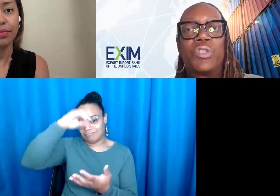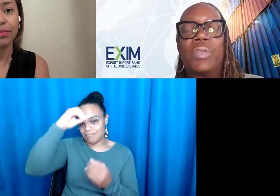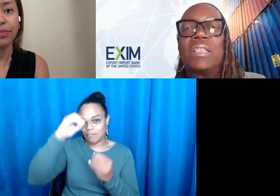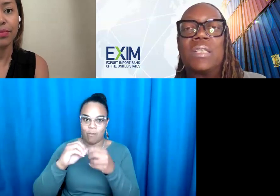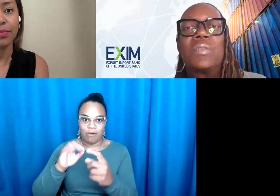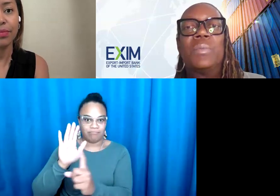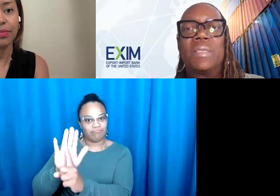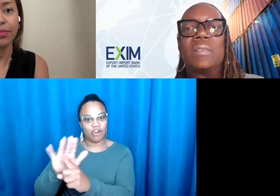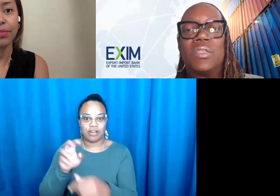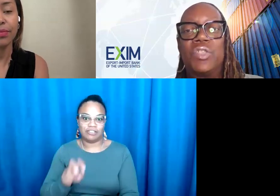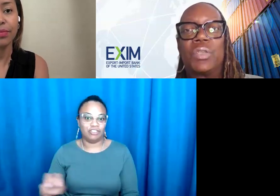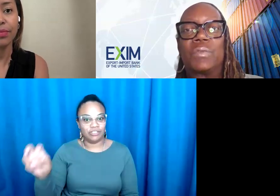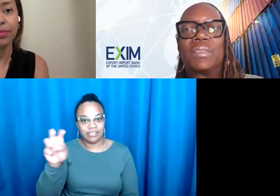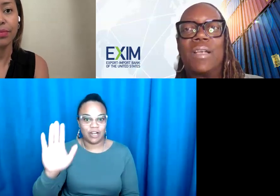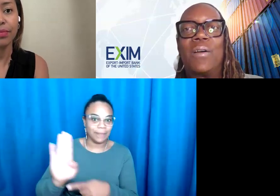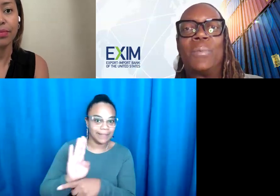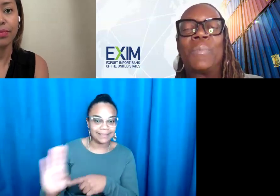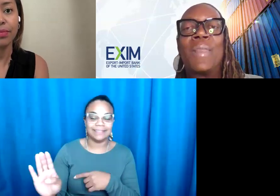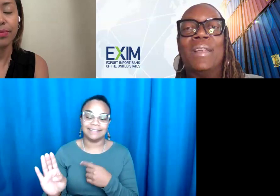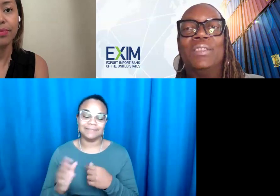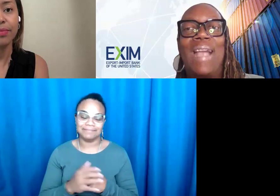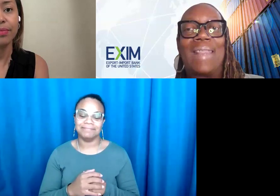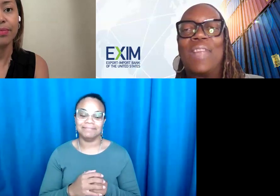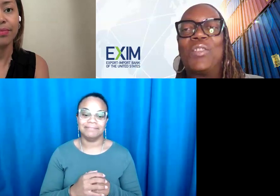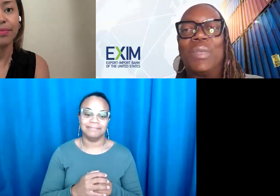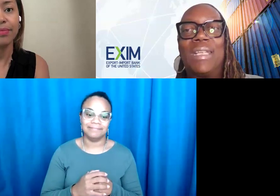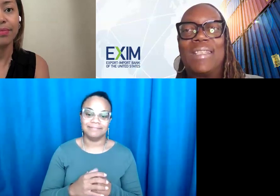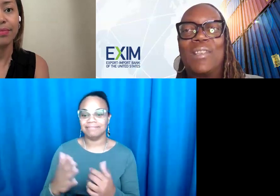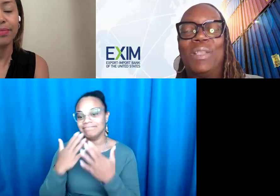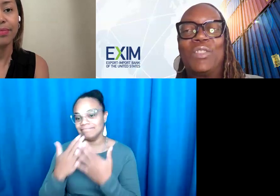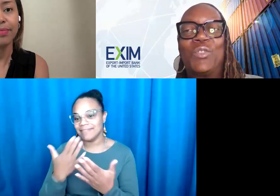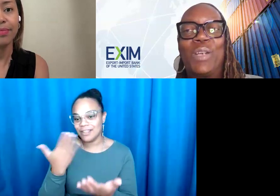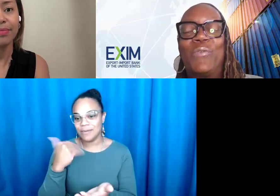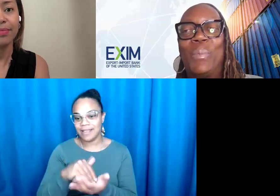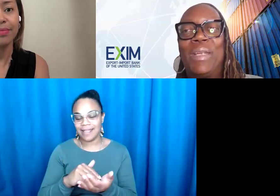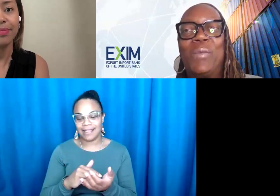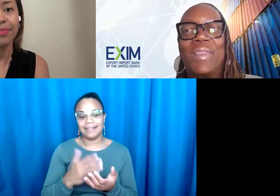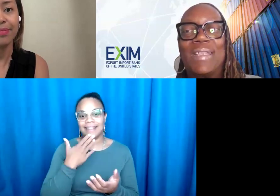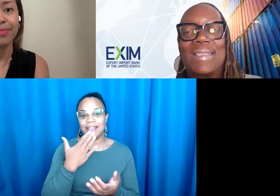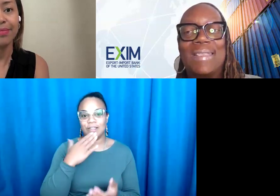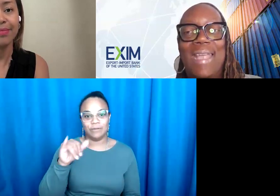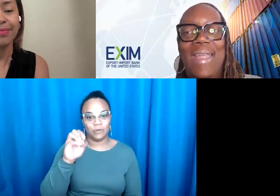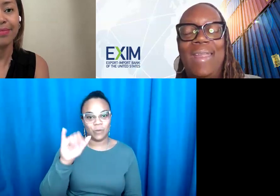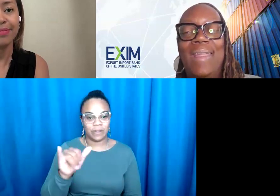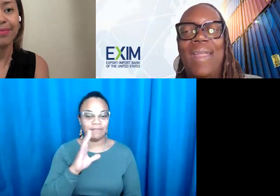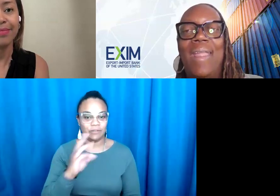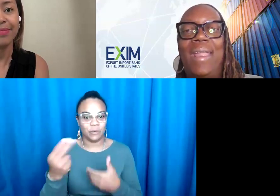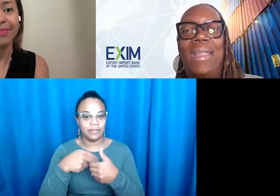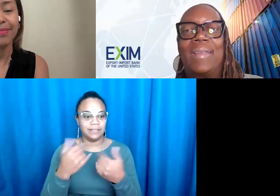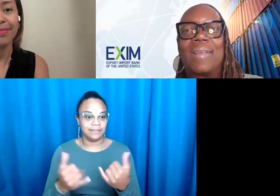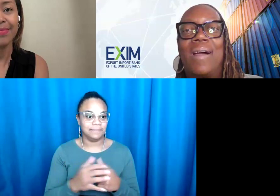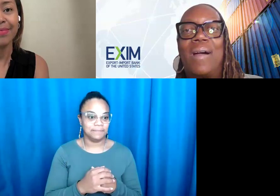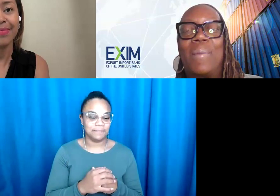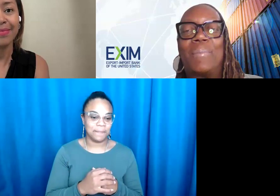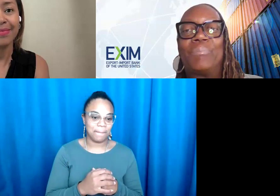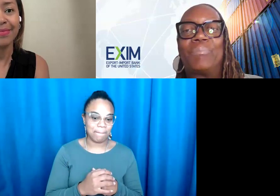export journey and just her business in general. So I thank you again so much, Joy, for being with us today.